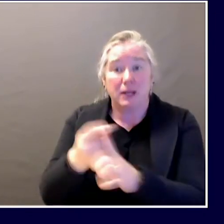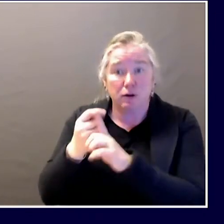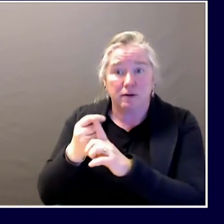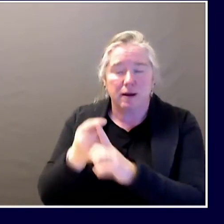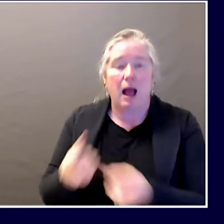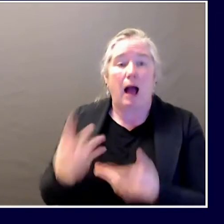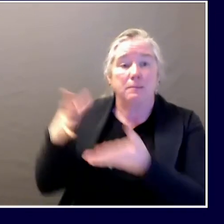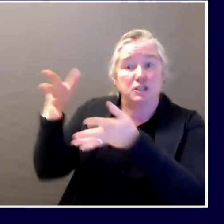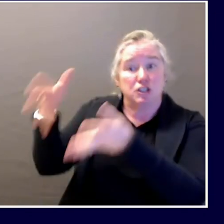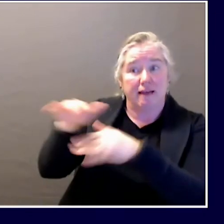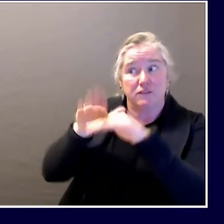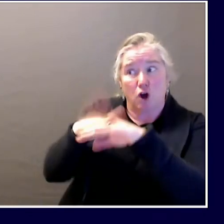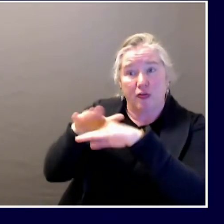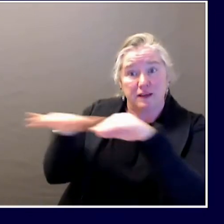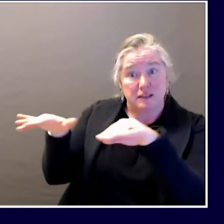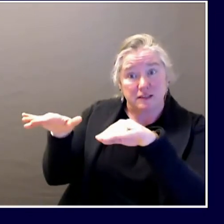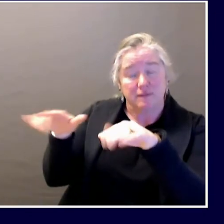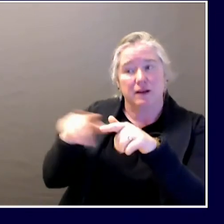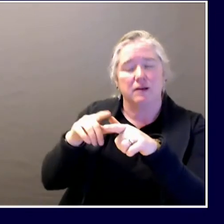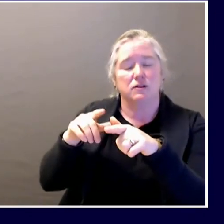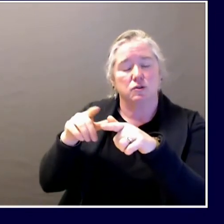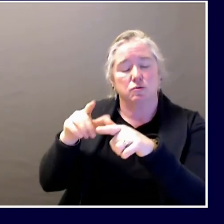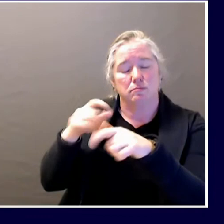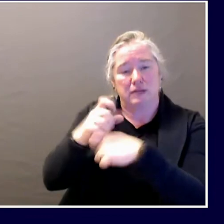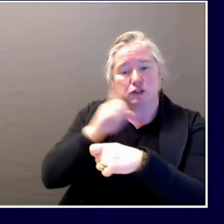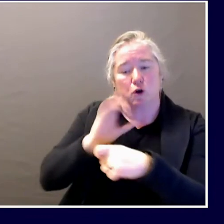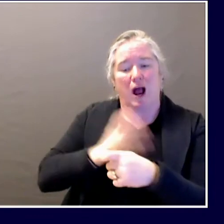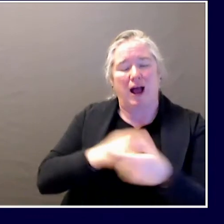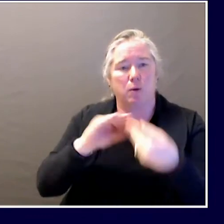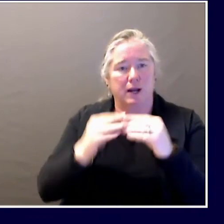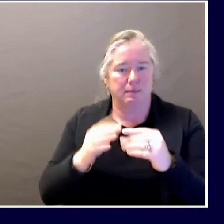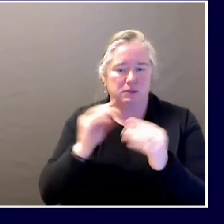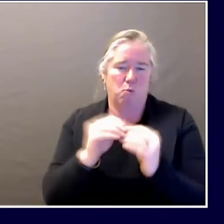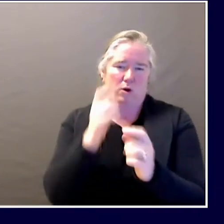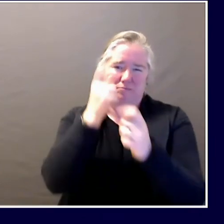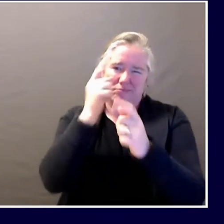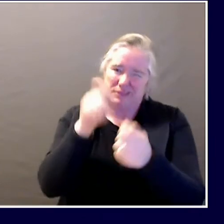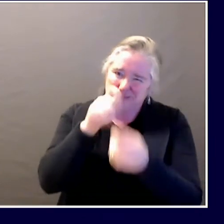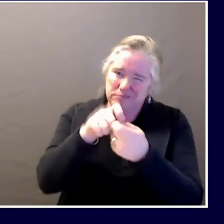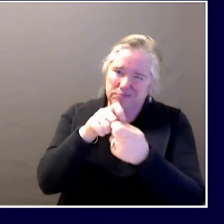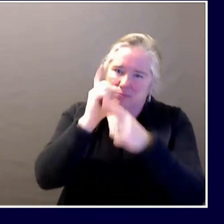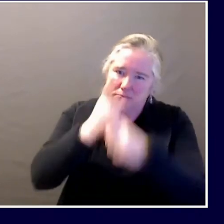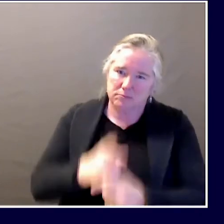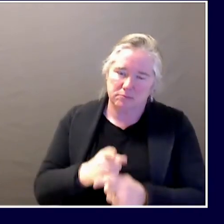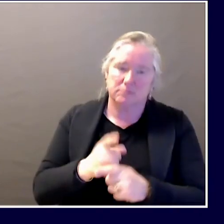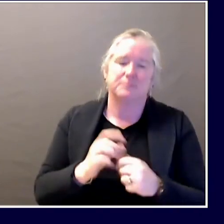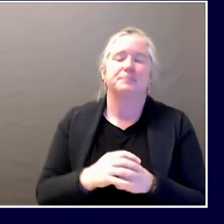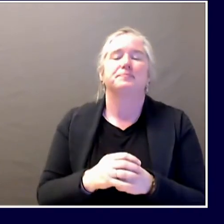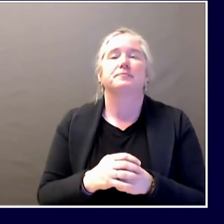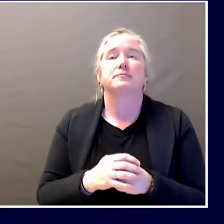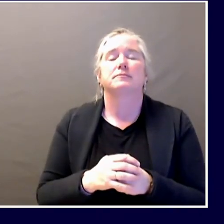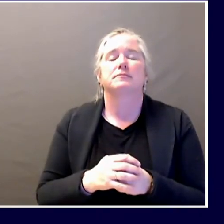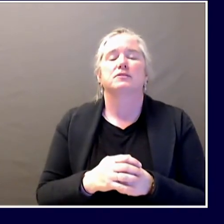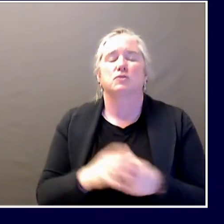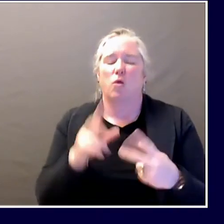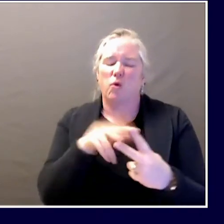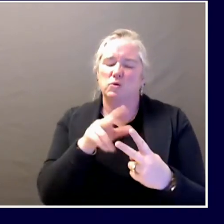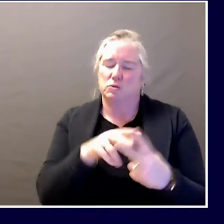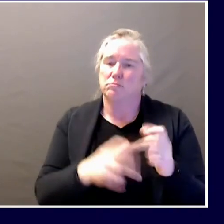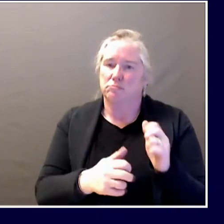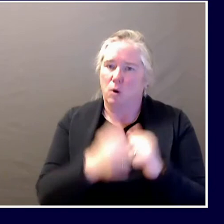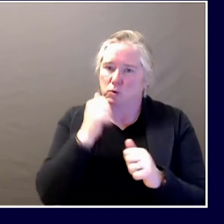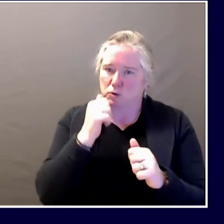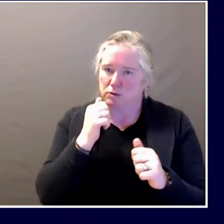forth. So our numbers can be as accurate as possible. So those were two things that we found having opened a new site, bringing on that